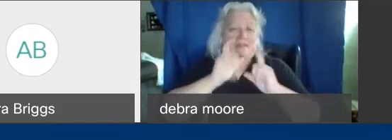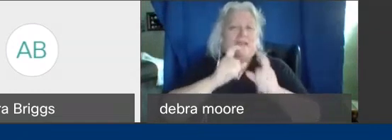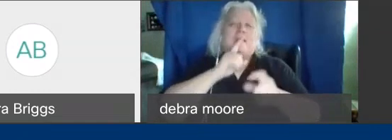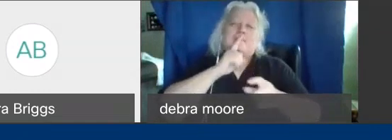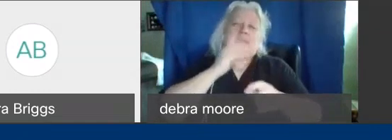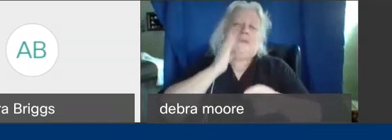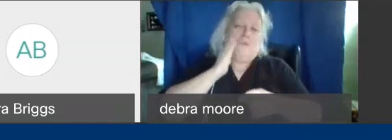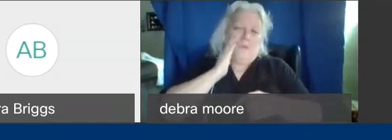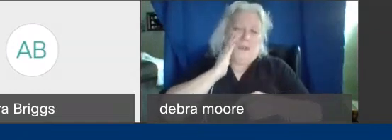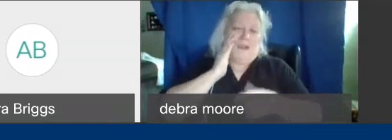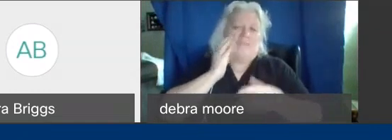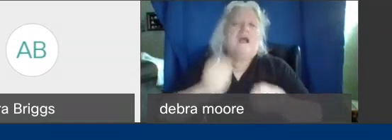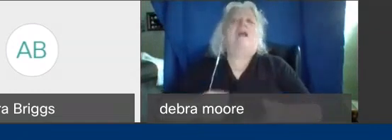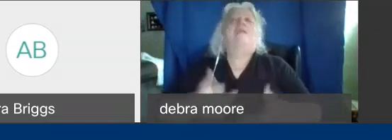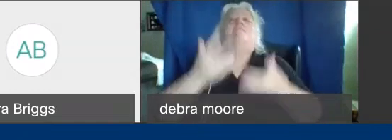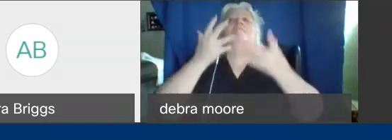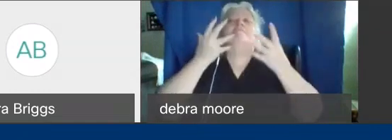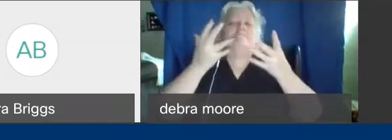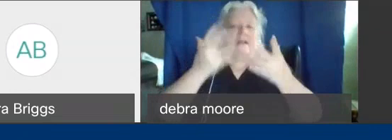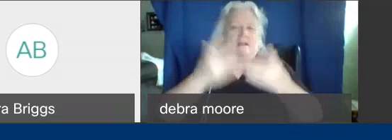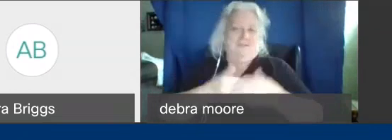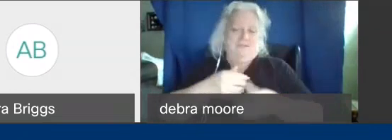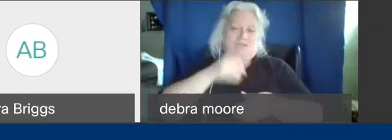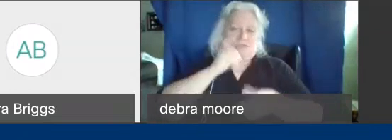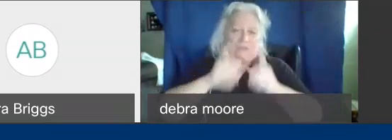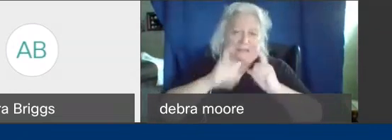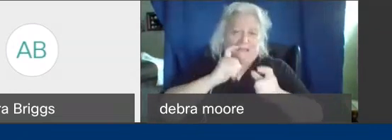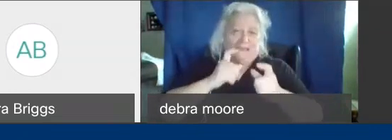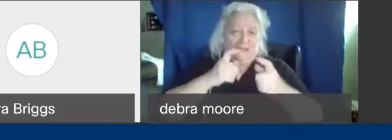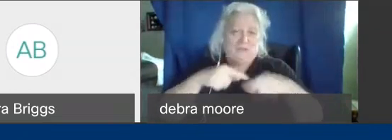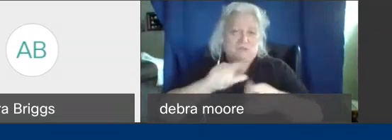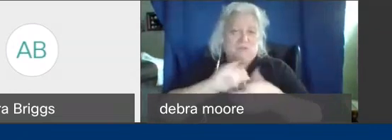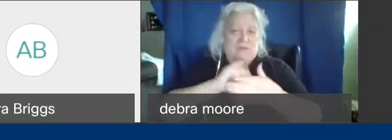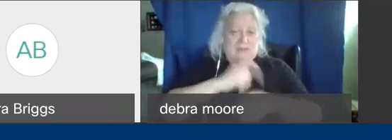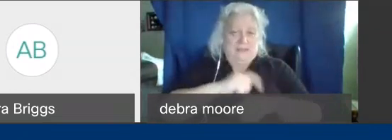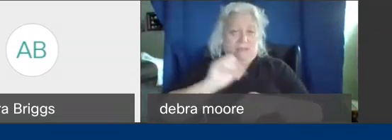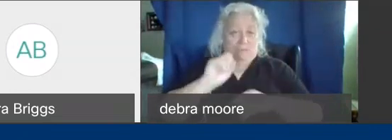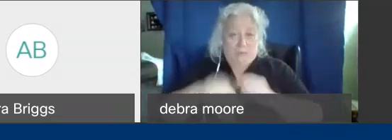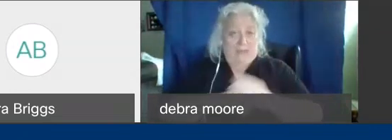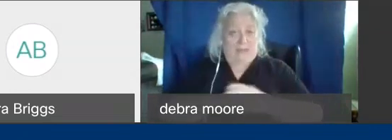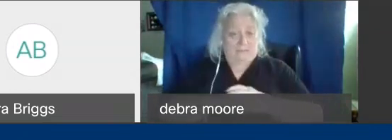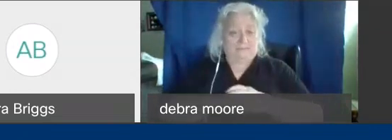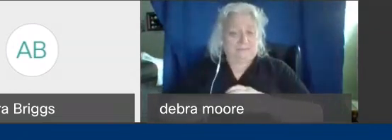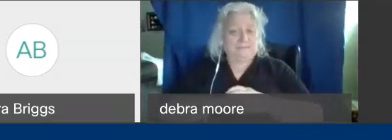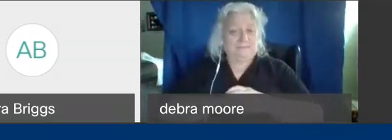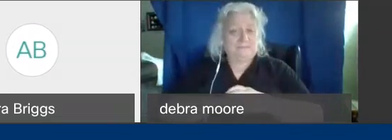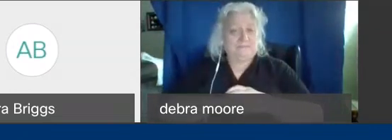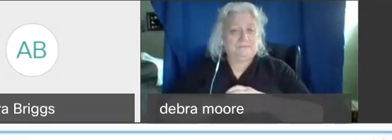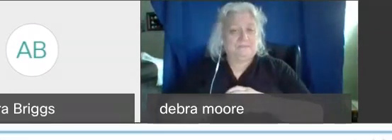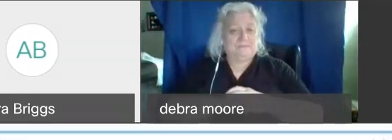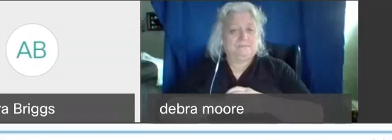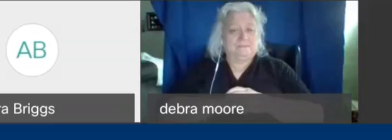of the amount of ounces you're drinking compared to that percentage of alcohol when you pick up a drink.